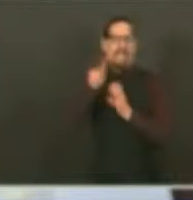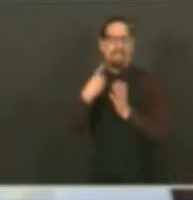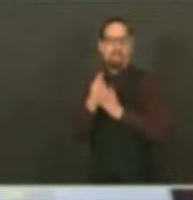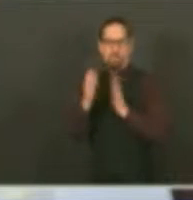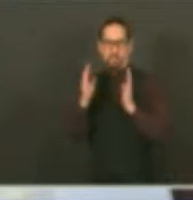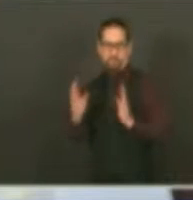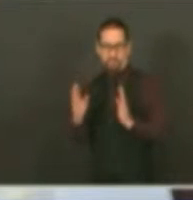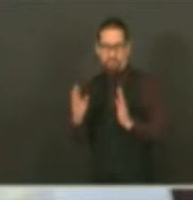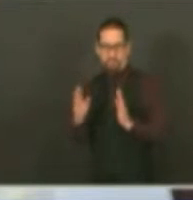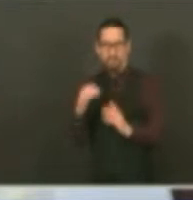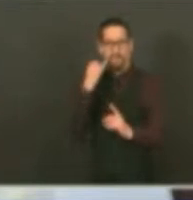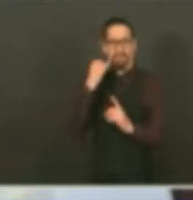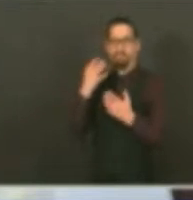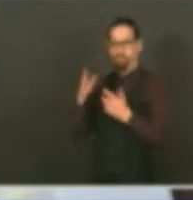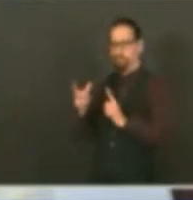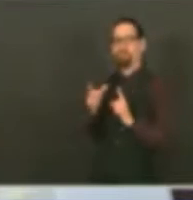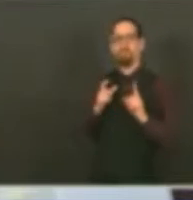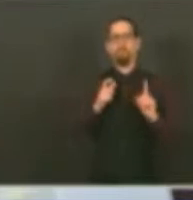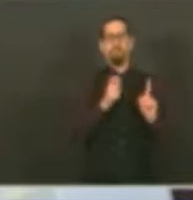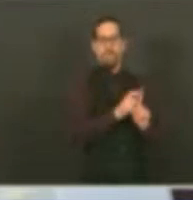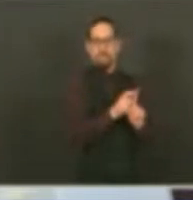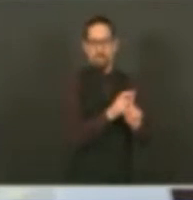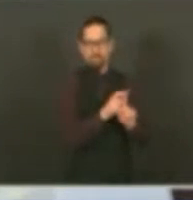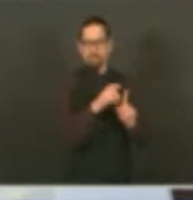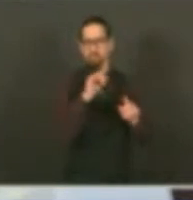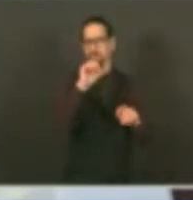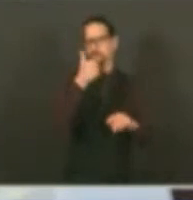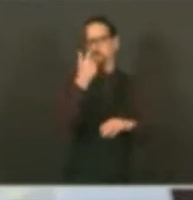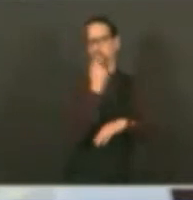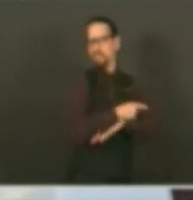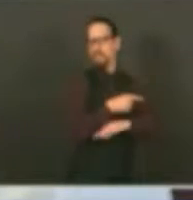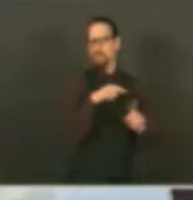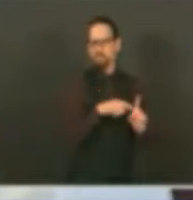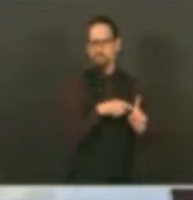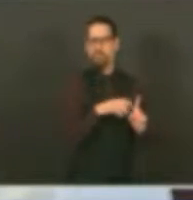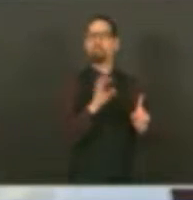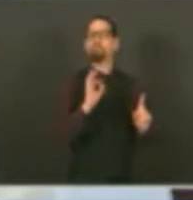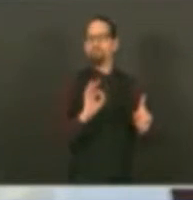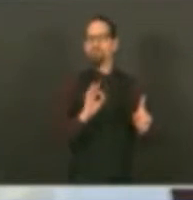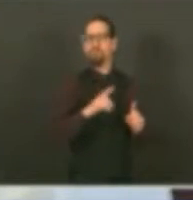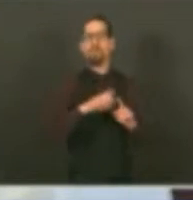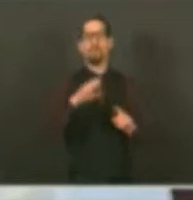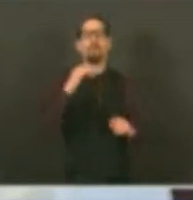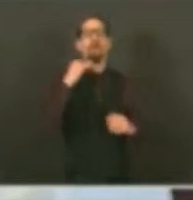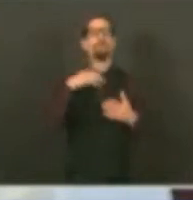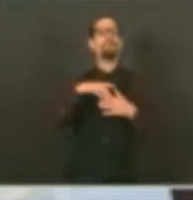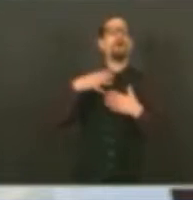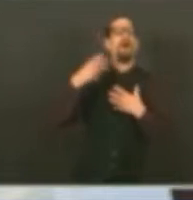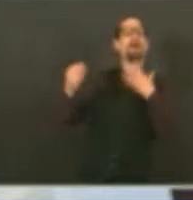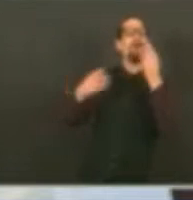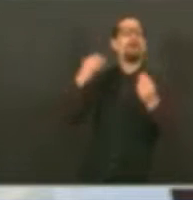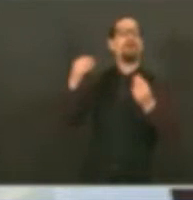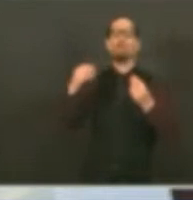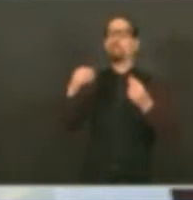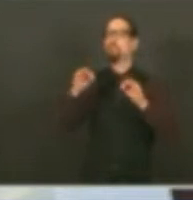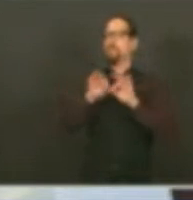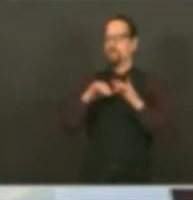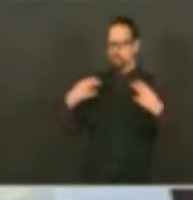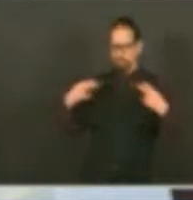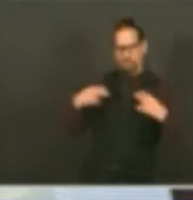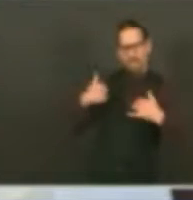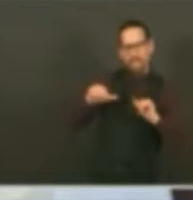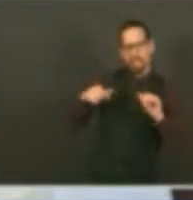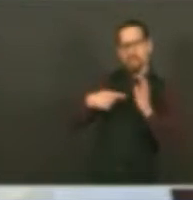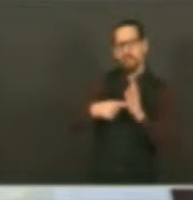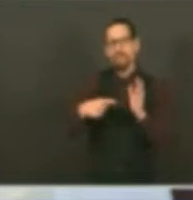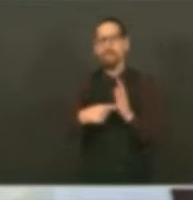your activities, but should continue to monitor yourself for symptoms very carefully over those next 4